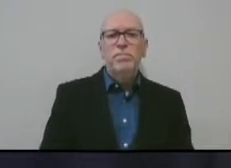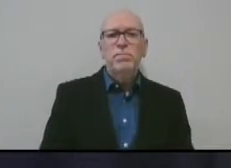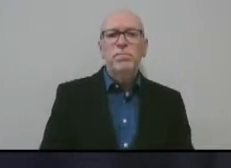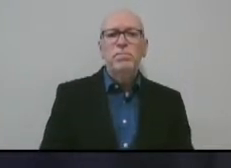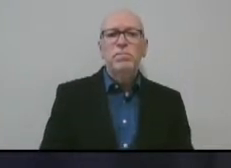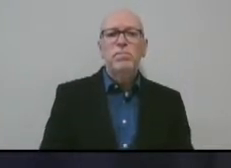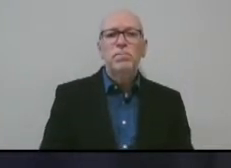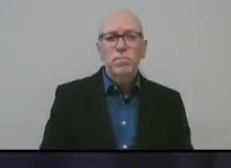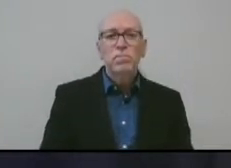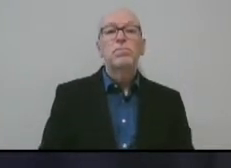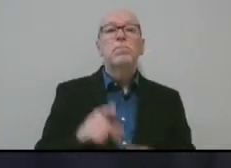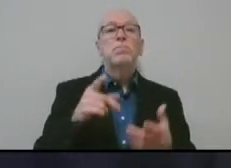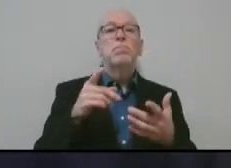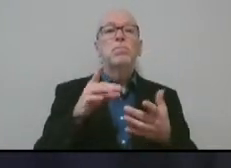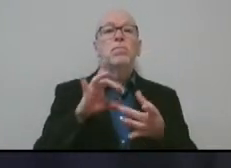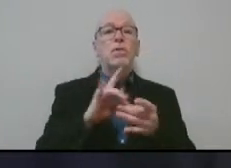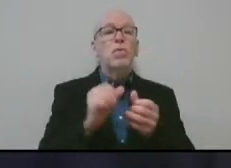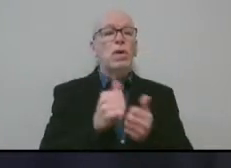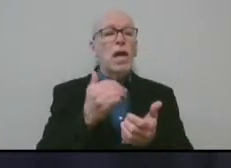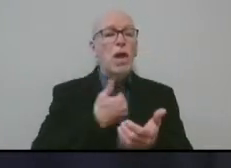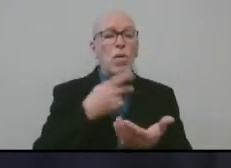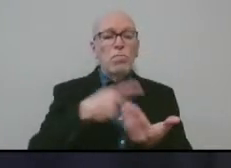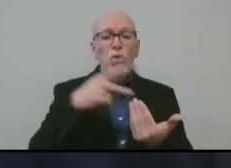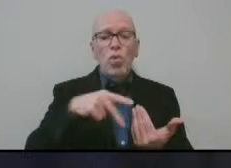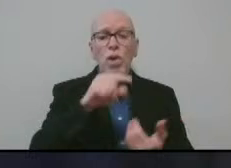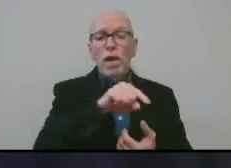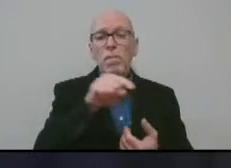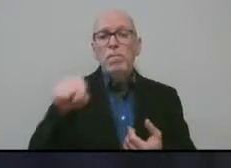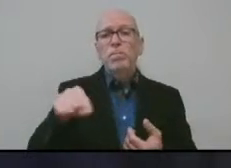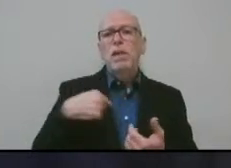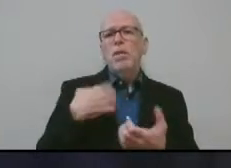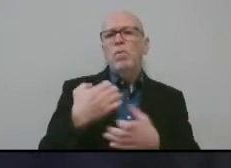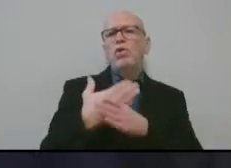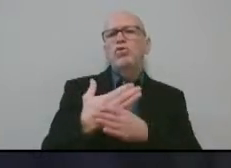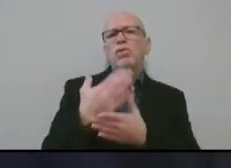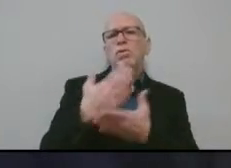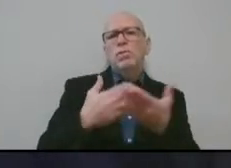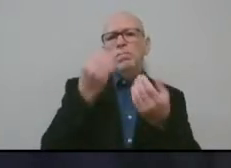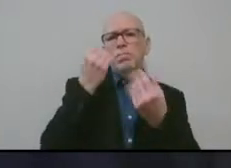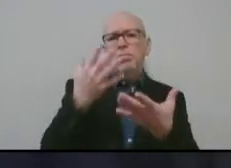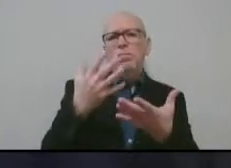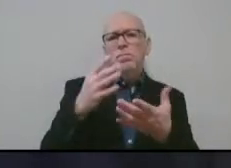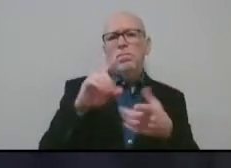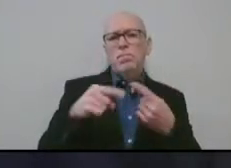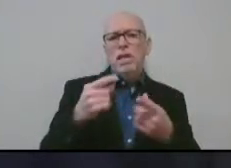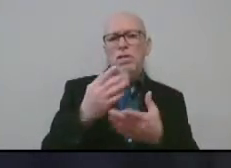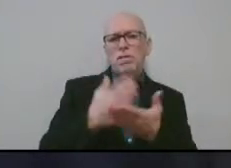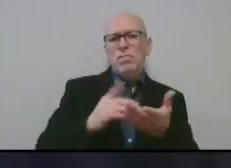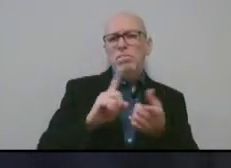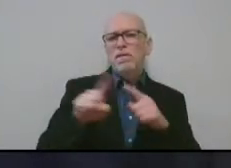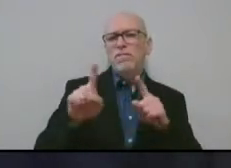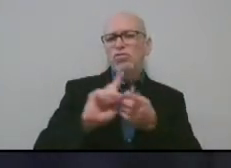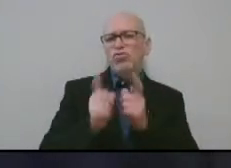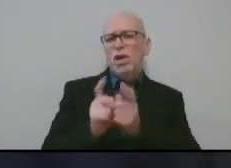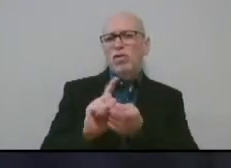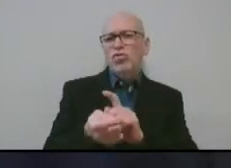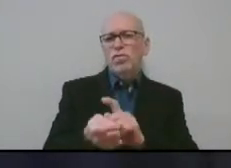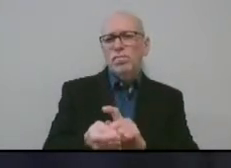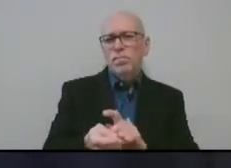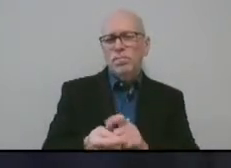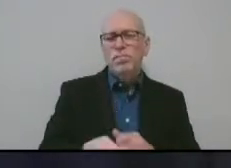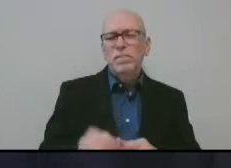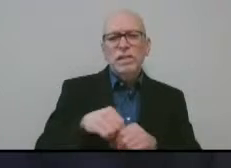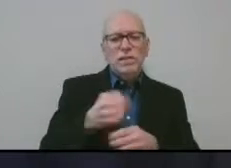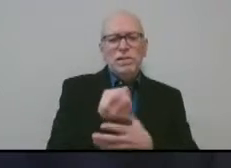to some of our programs, I want to share just a little bit of information about some of the changes in several